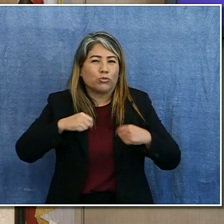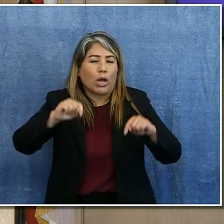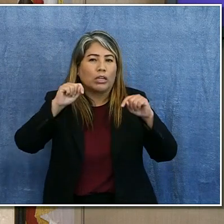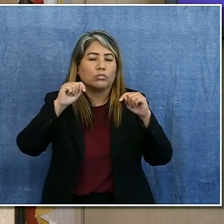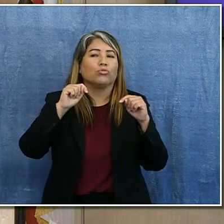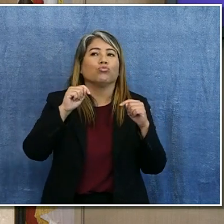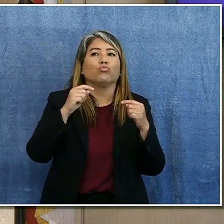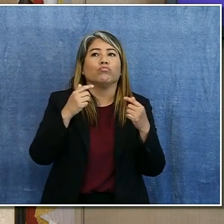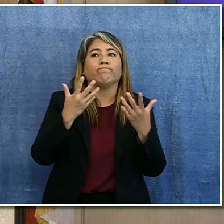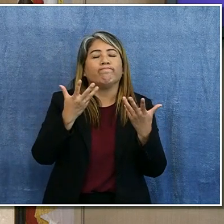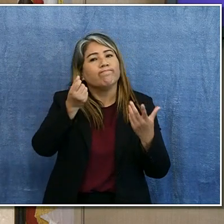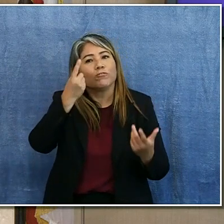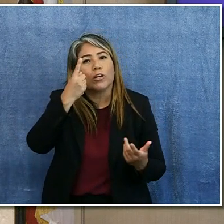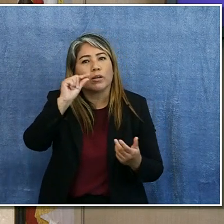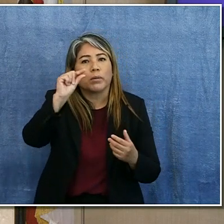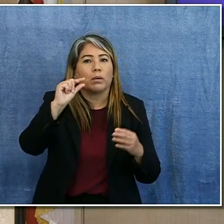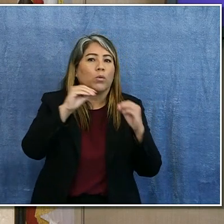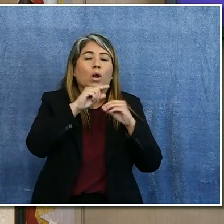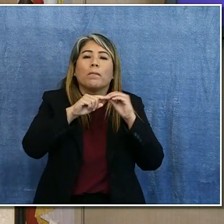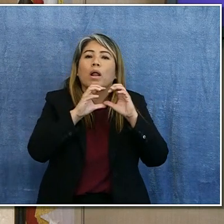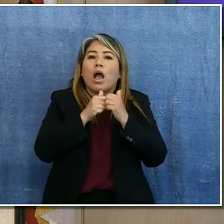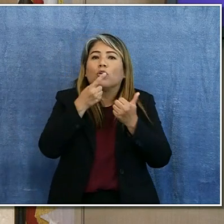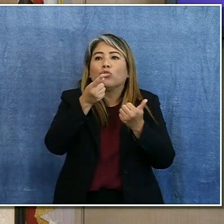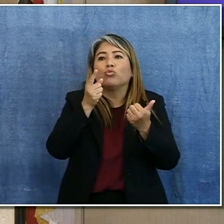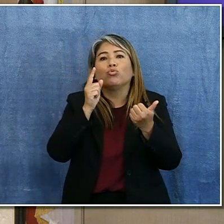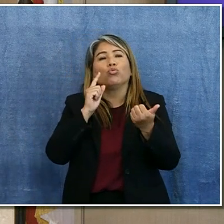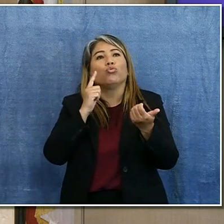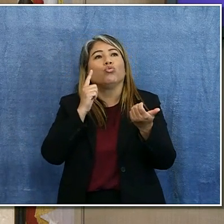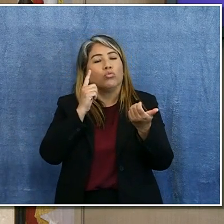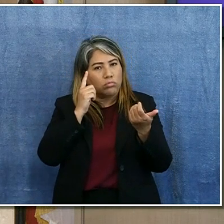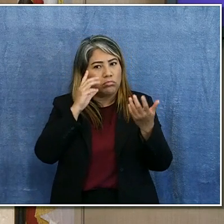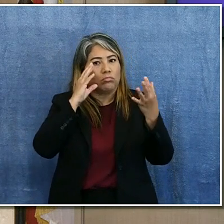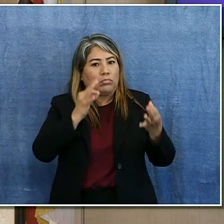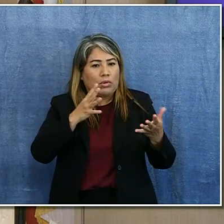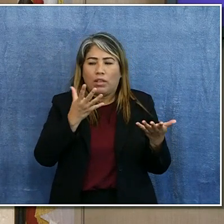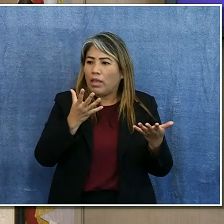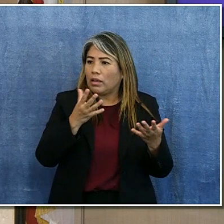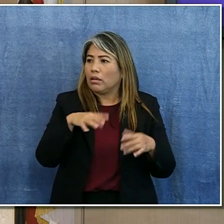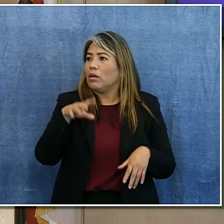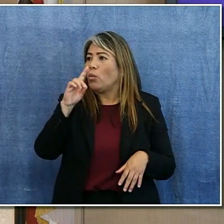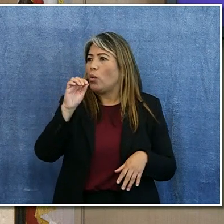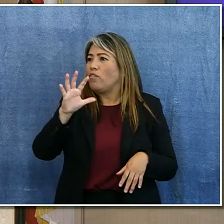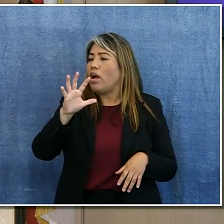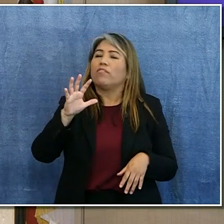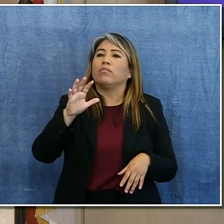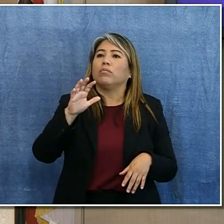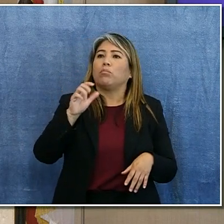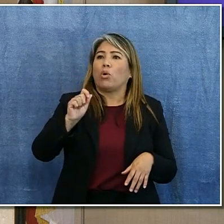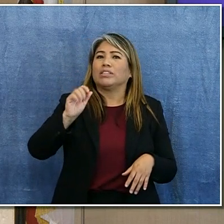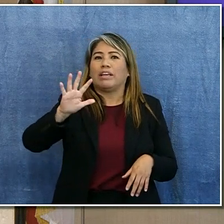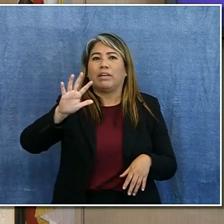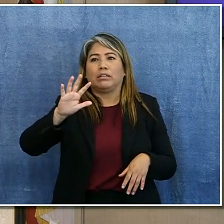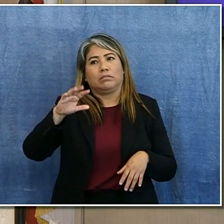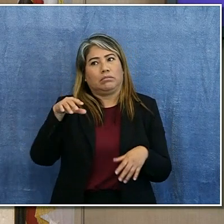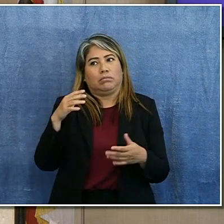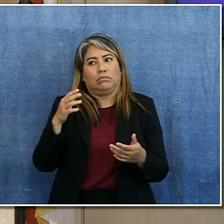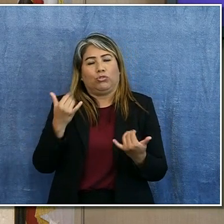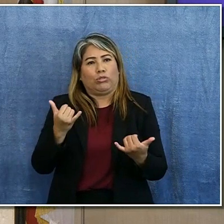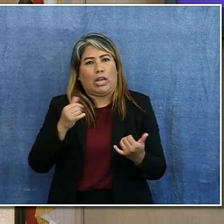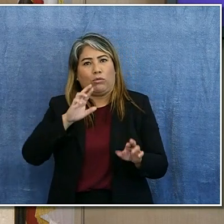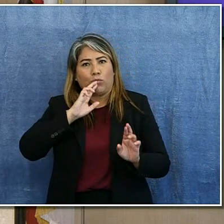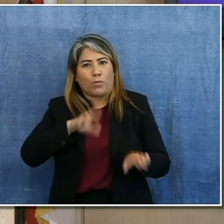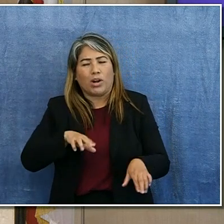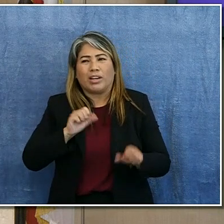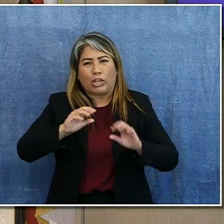to understand a little bit more about how you reached the case rate of 105.7 day reporting today. Can